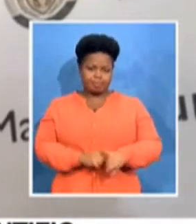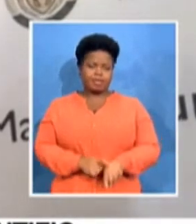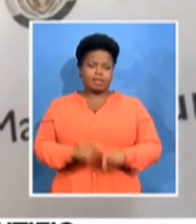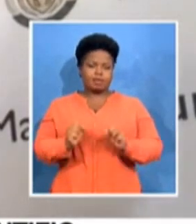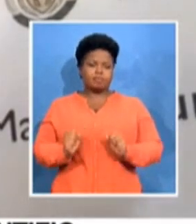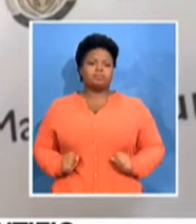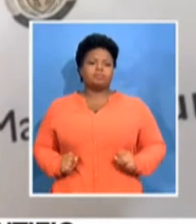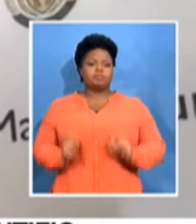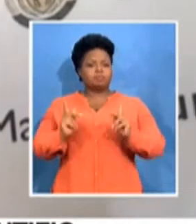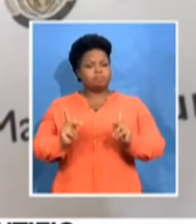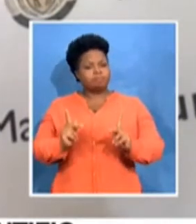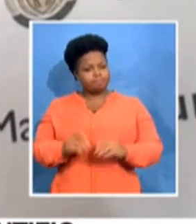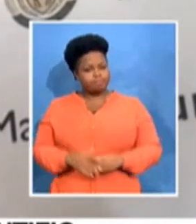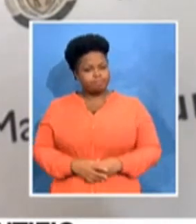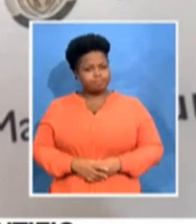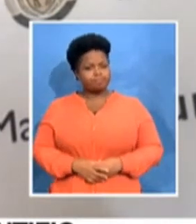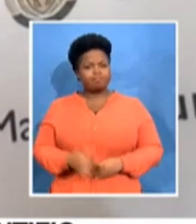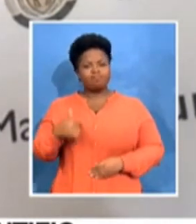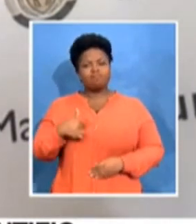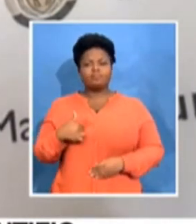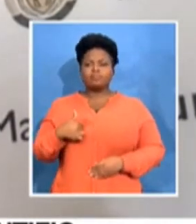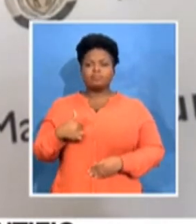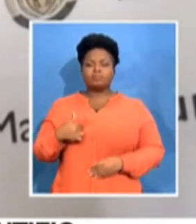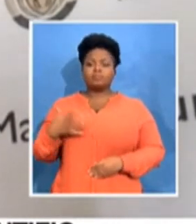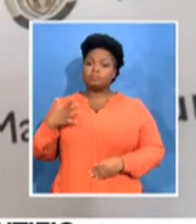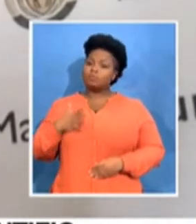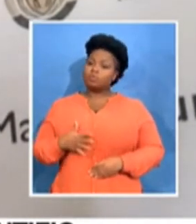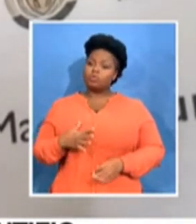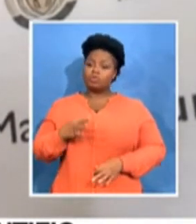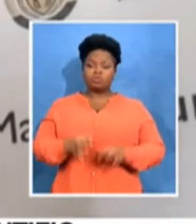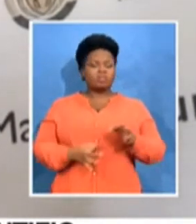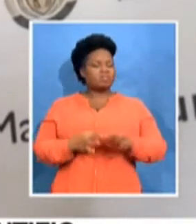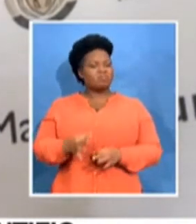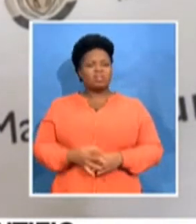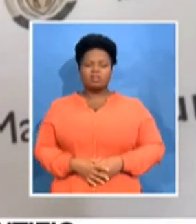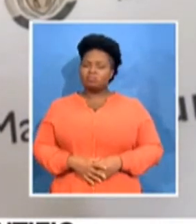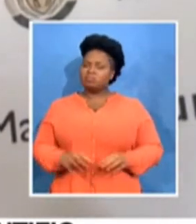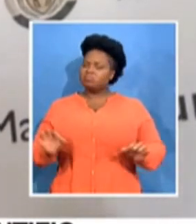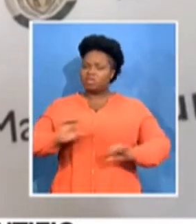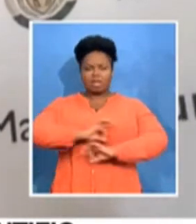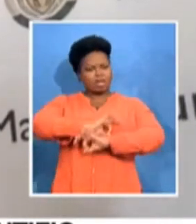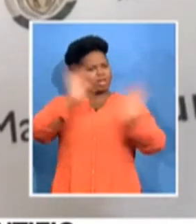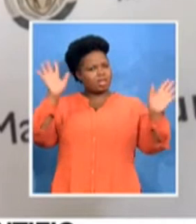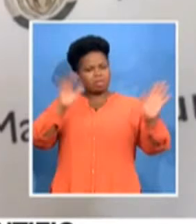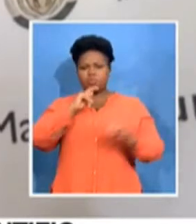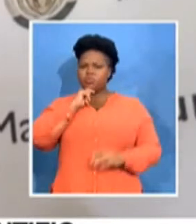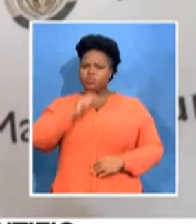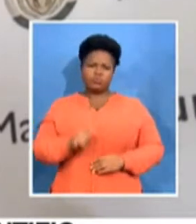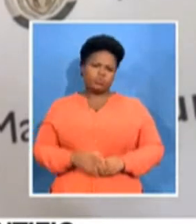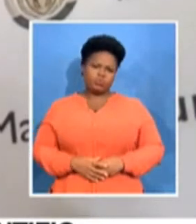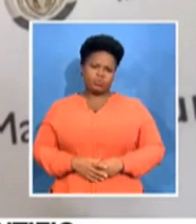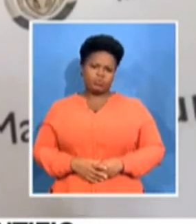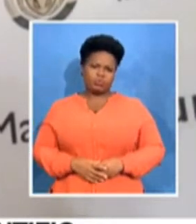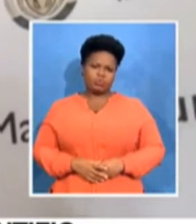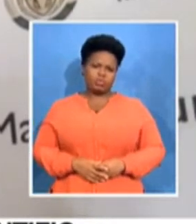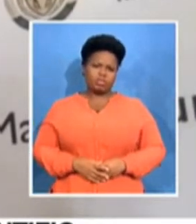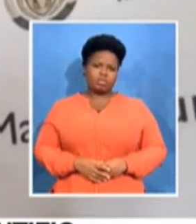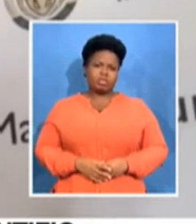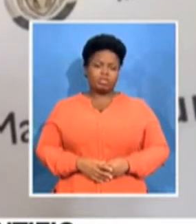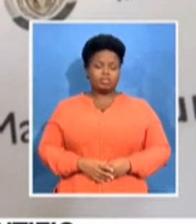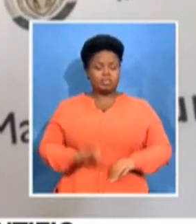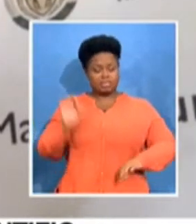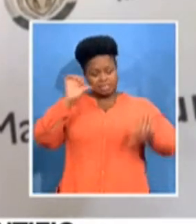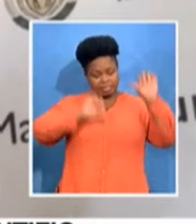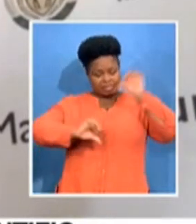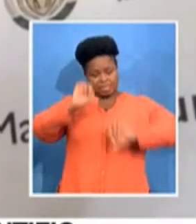that there is no doubt in my mind that with the work that our scientists are doing, we are